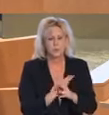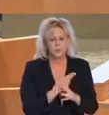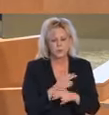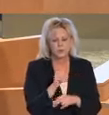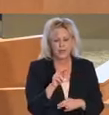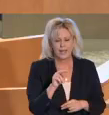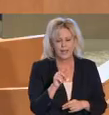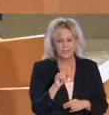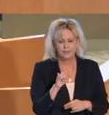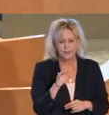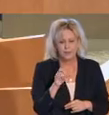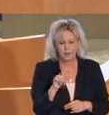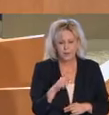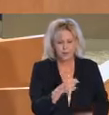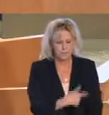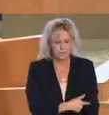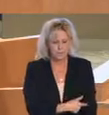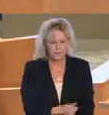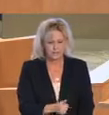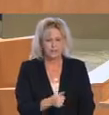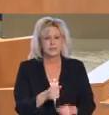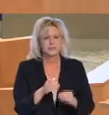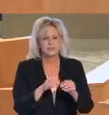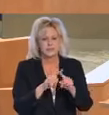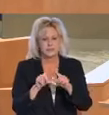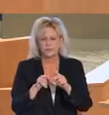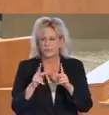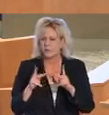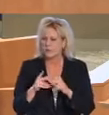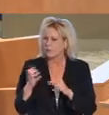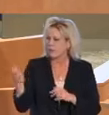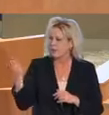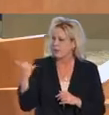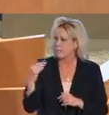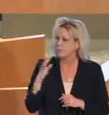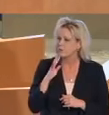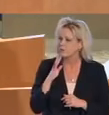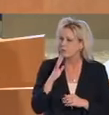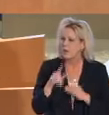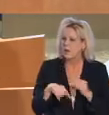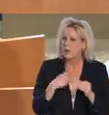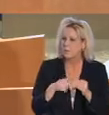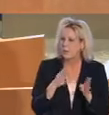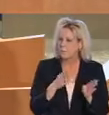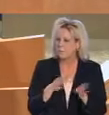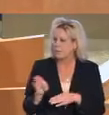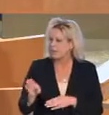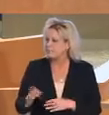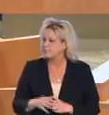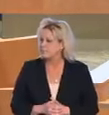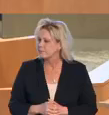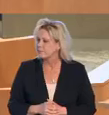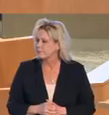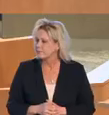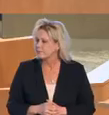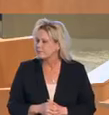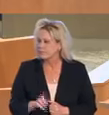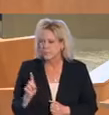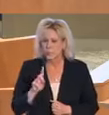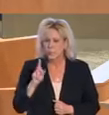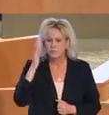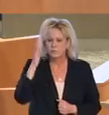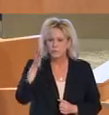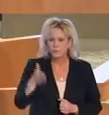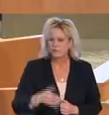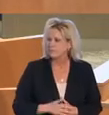and the blood tests right now at several locations, but Corwin, you want to come up and talk a little more about the plans and where we're going in the future